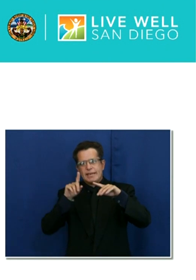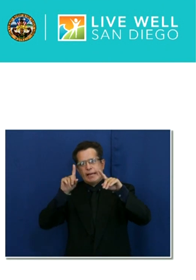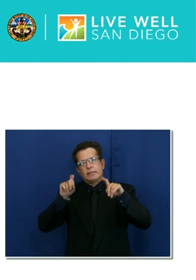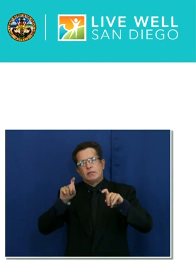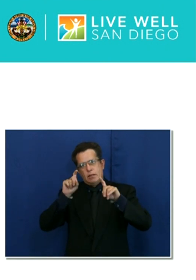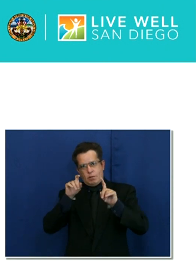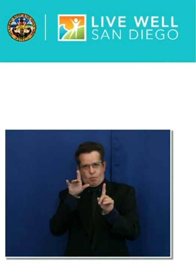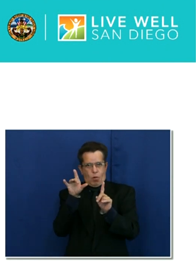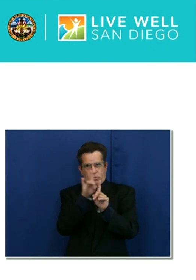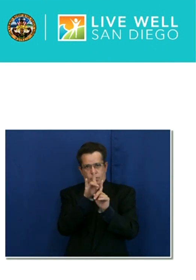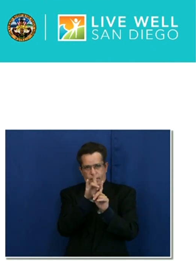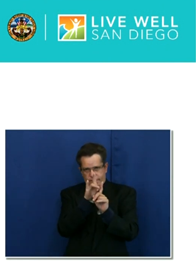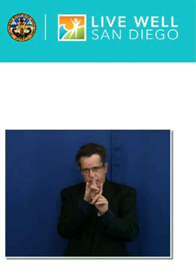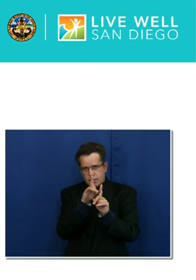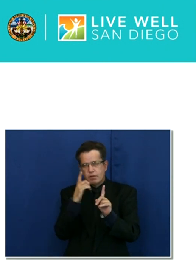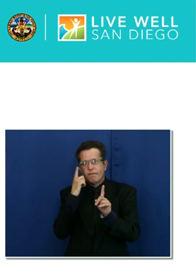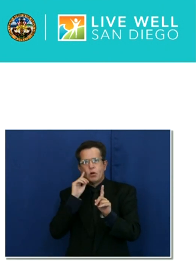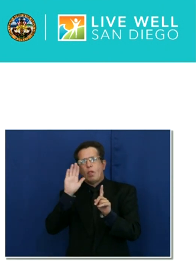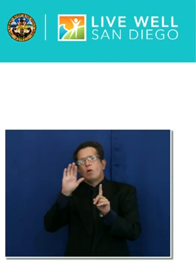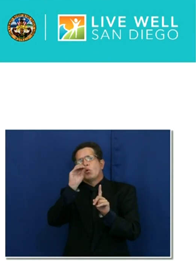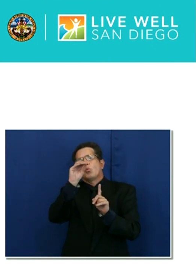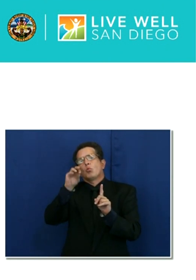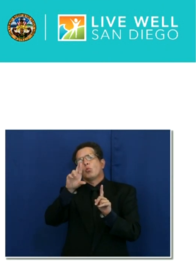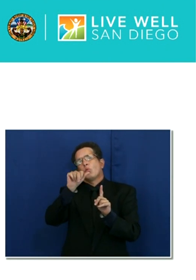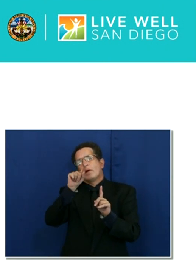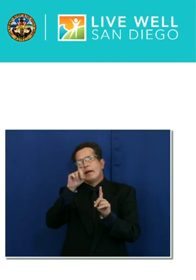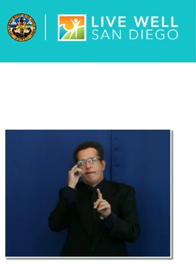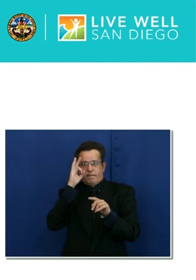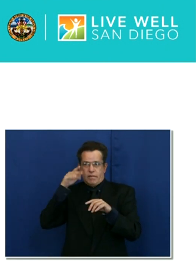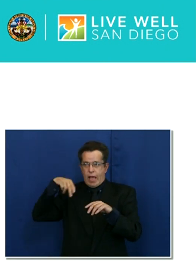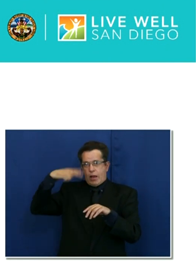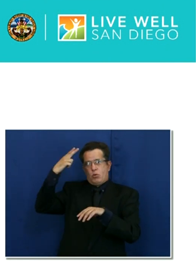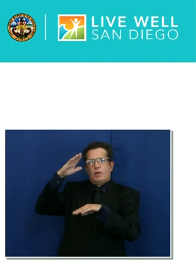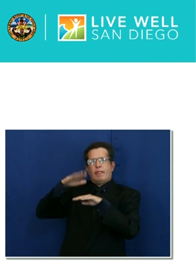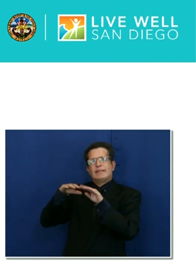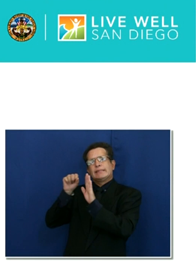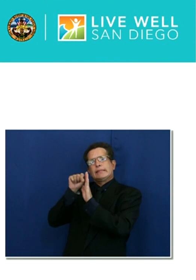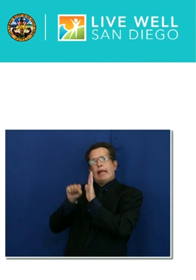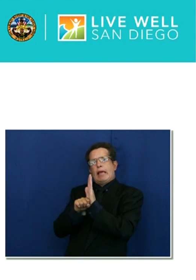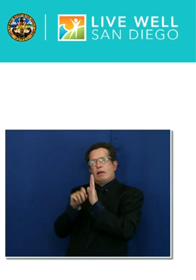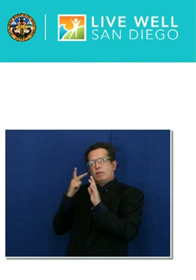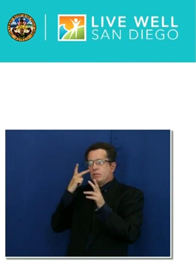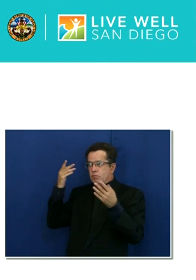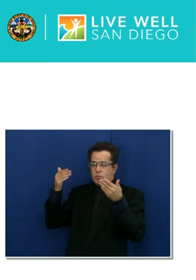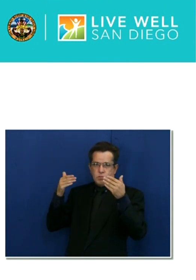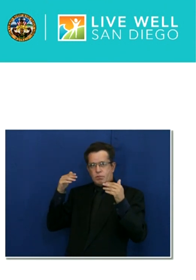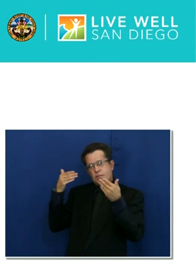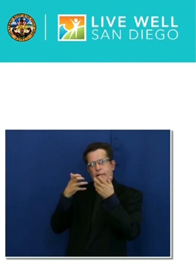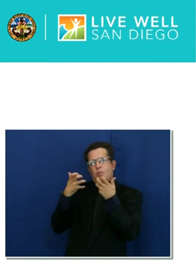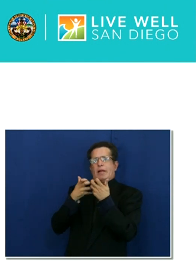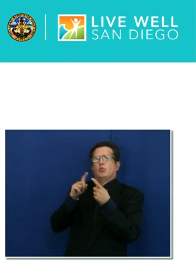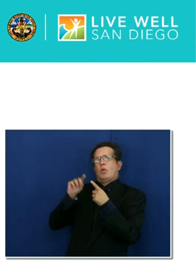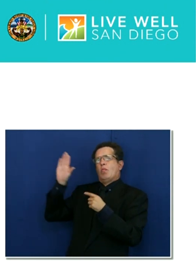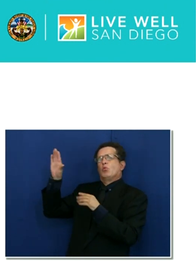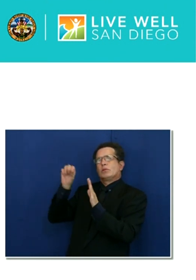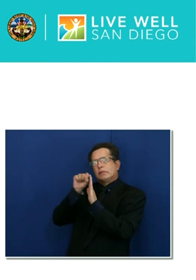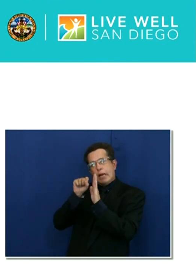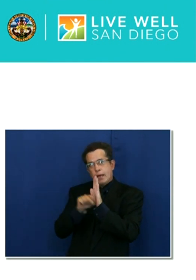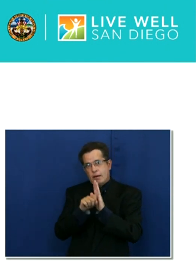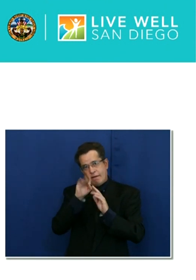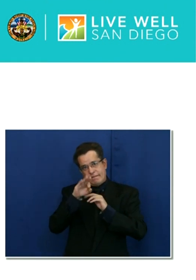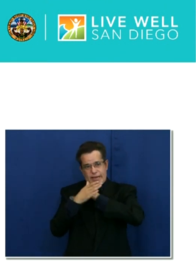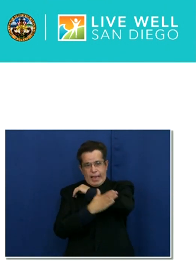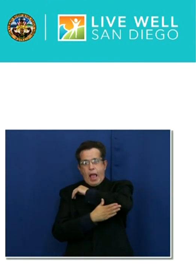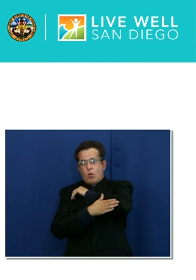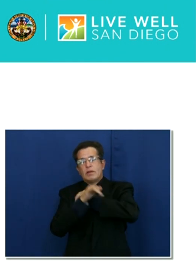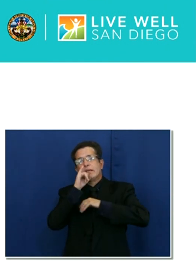testing positivity, or a testing rate that is above the state's. And if the county has a testing rate